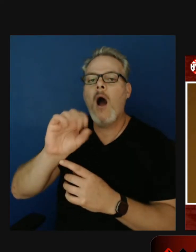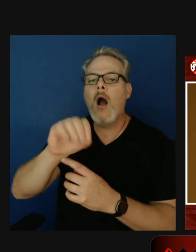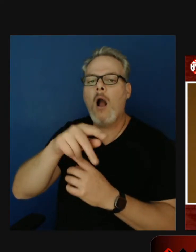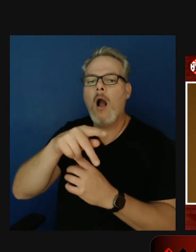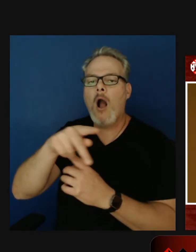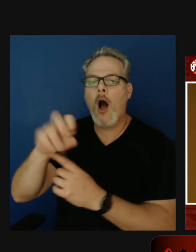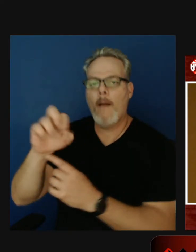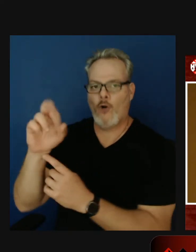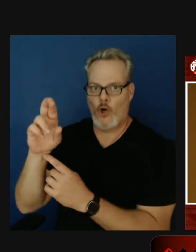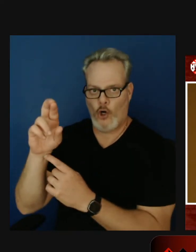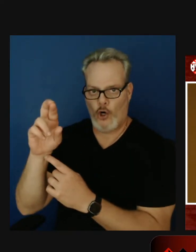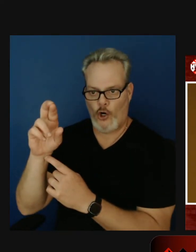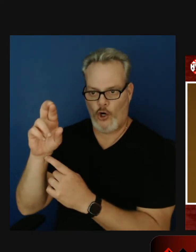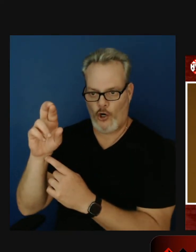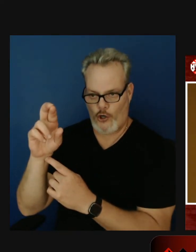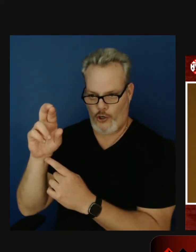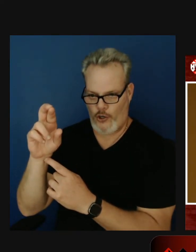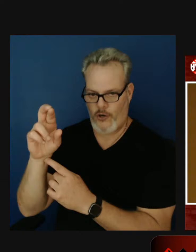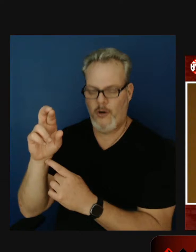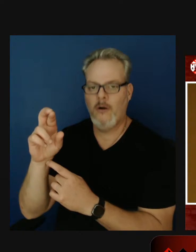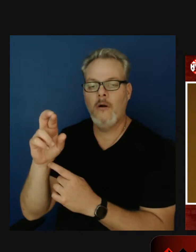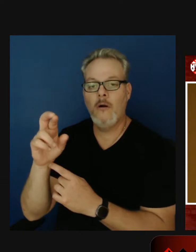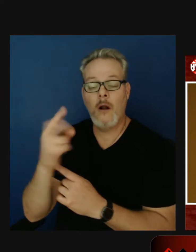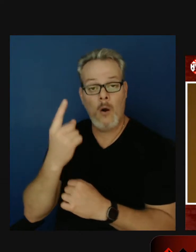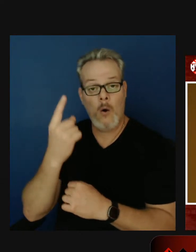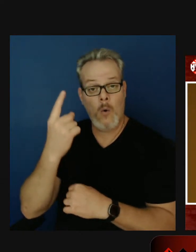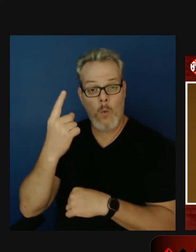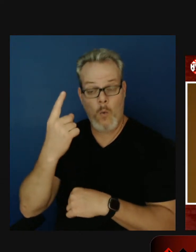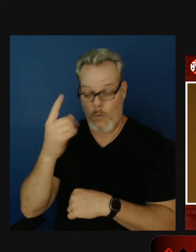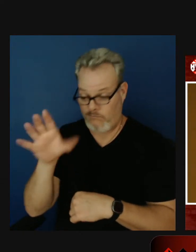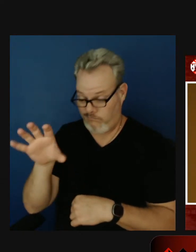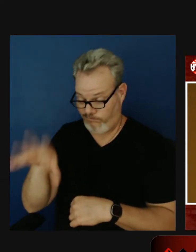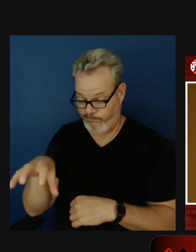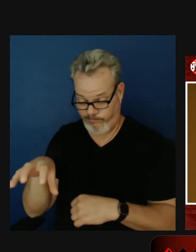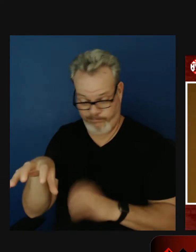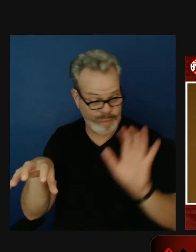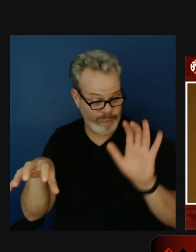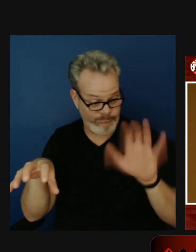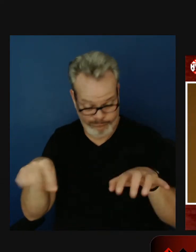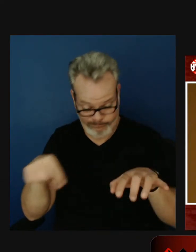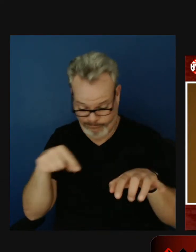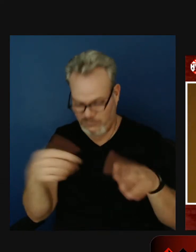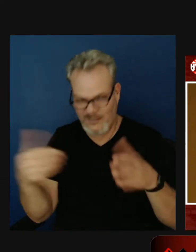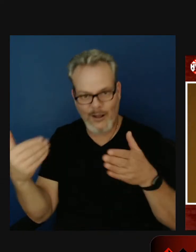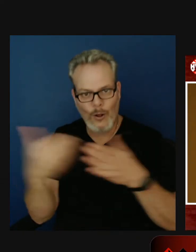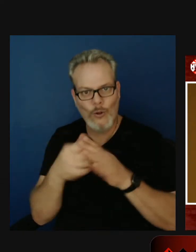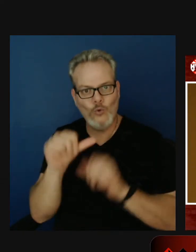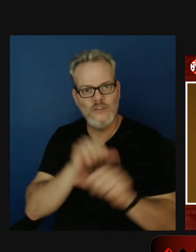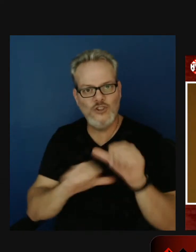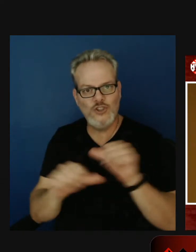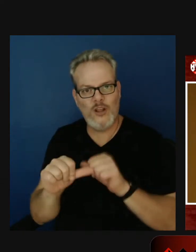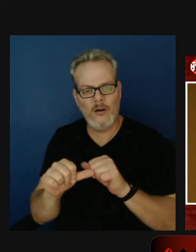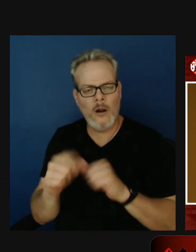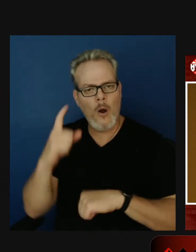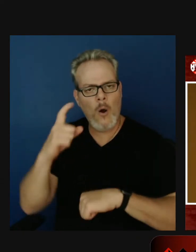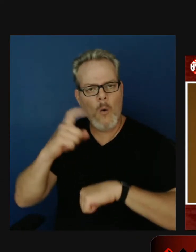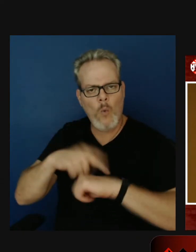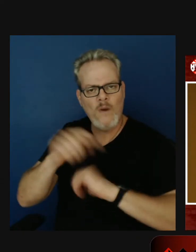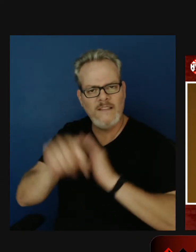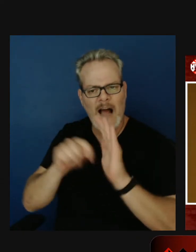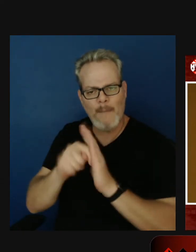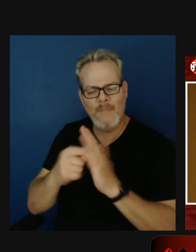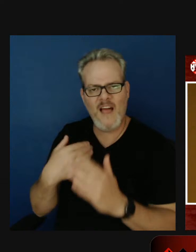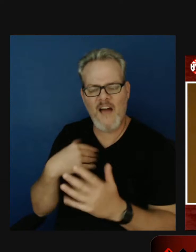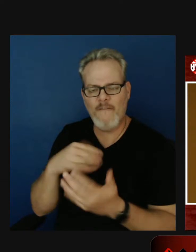this area. In fact, at one point, there's a copper deposit there. It's called the